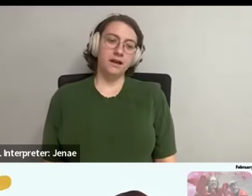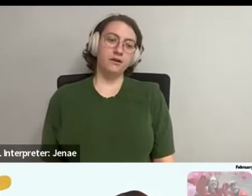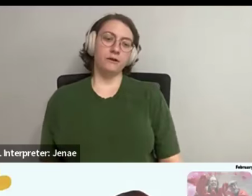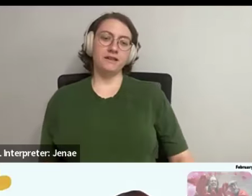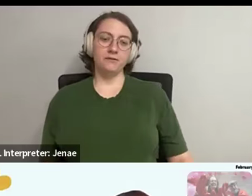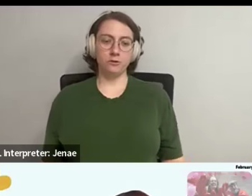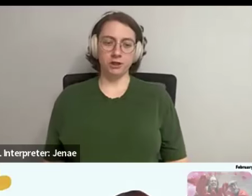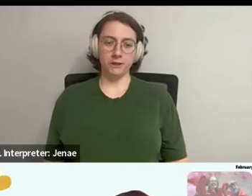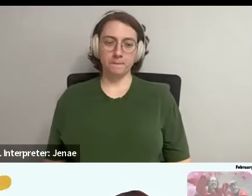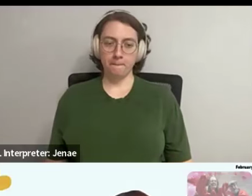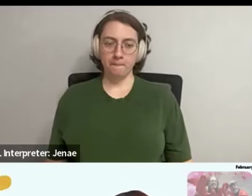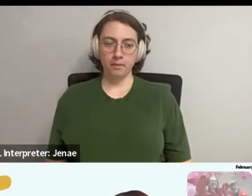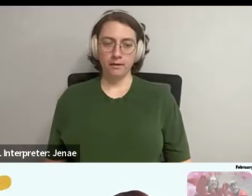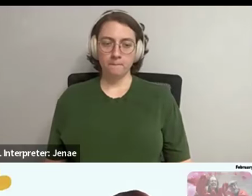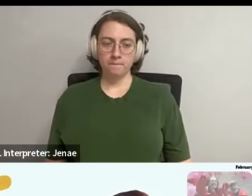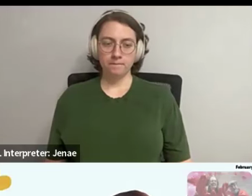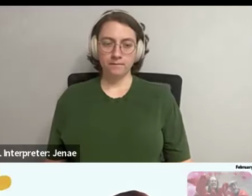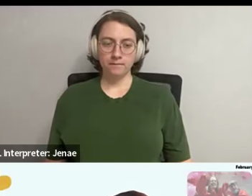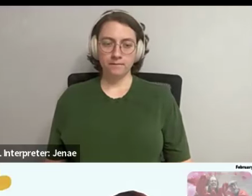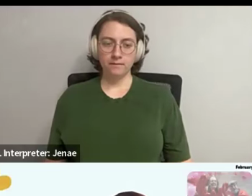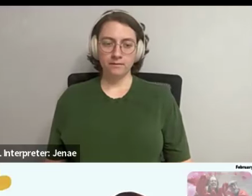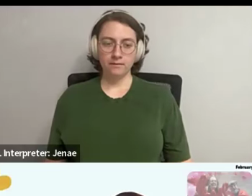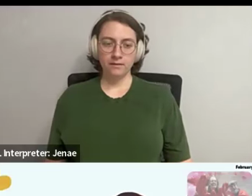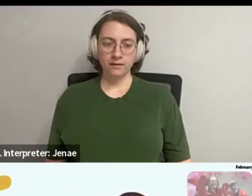Okay, so now for deaf culture.